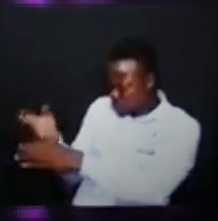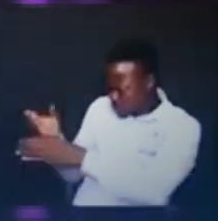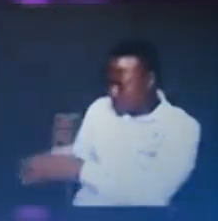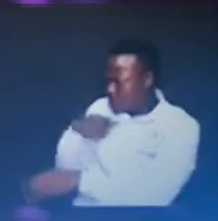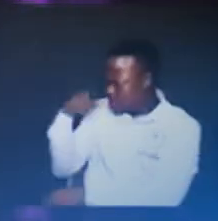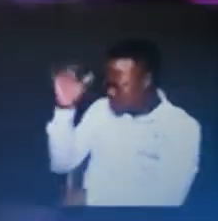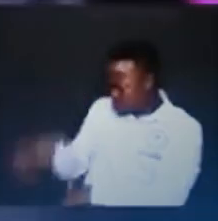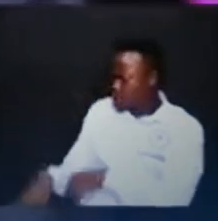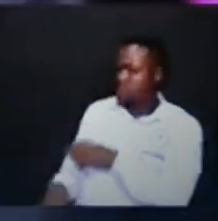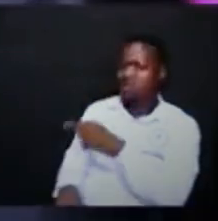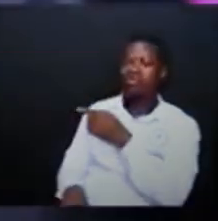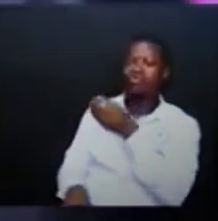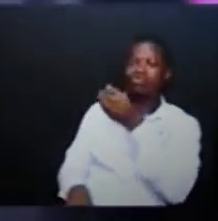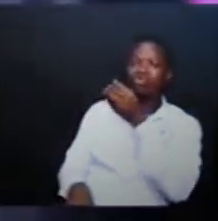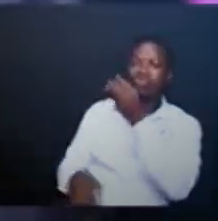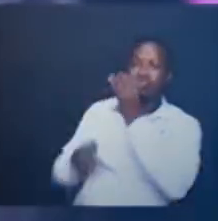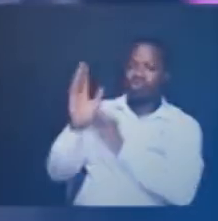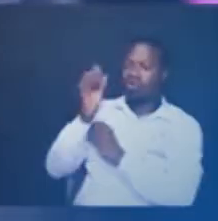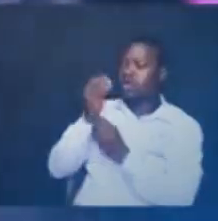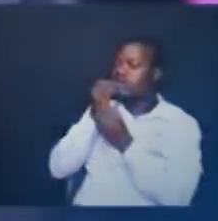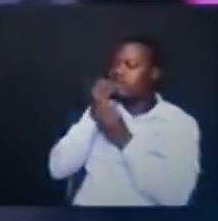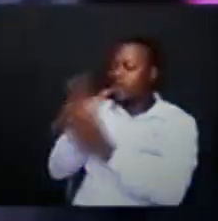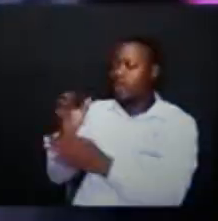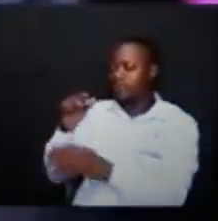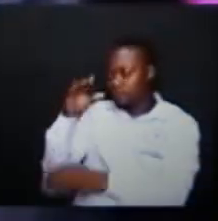it. Na Ewurade Nyankopon